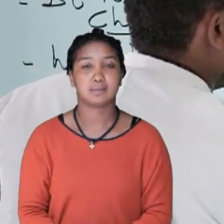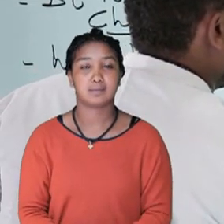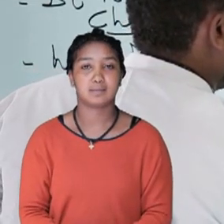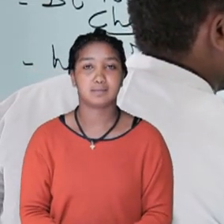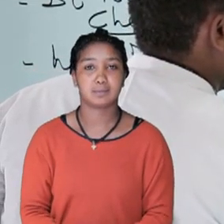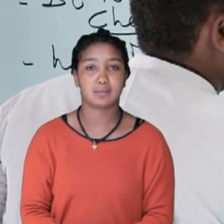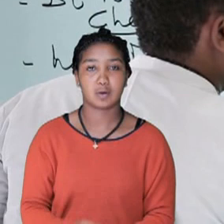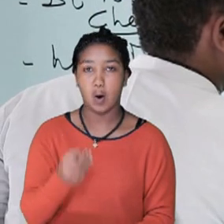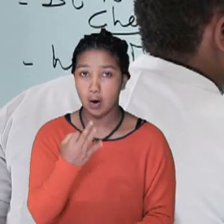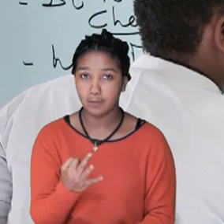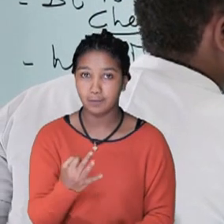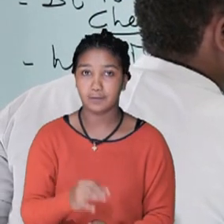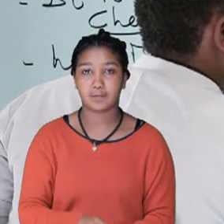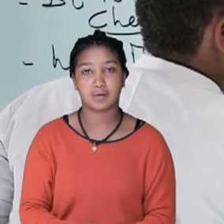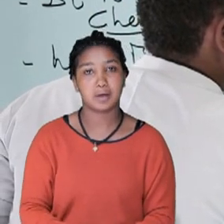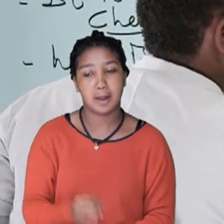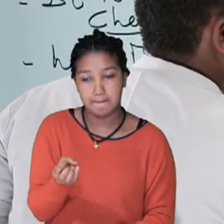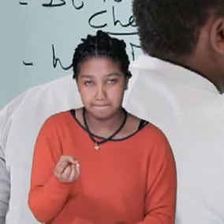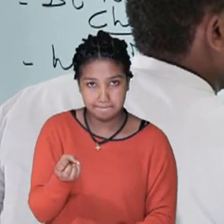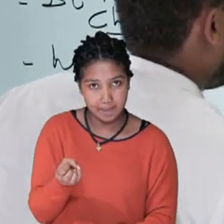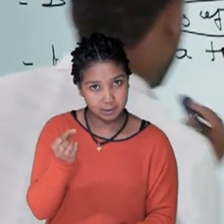energy of